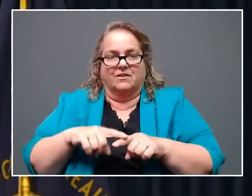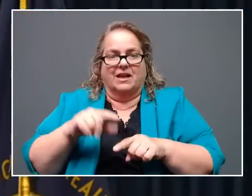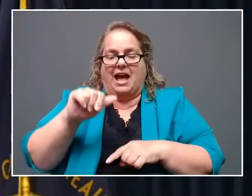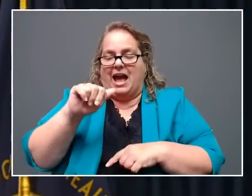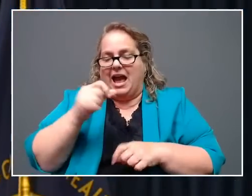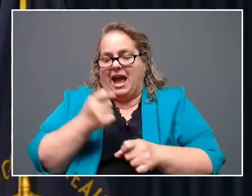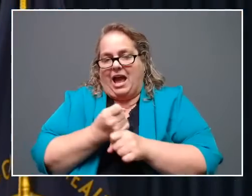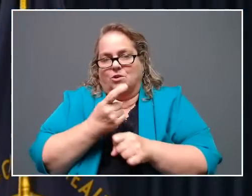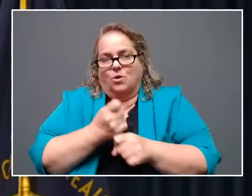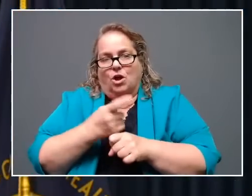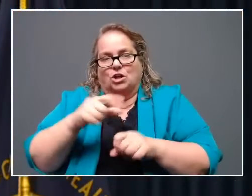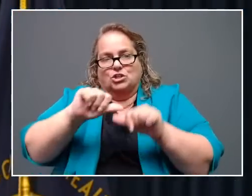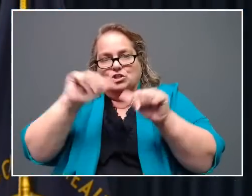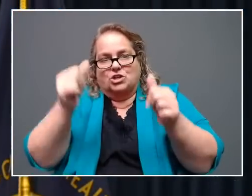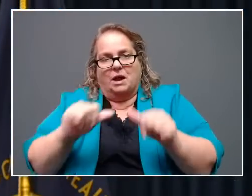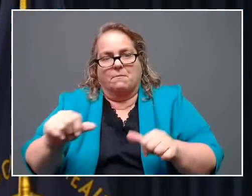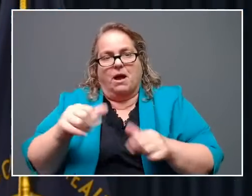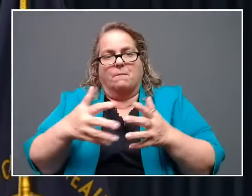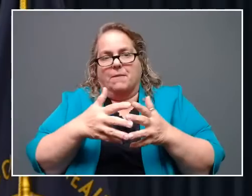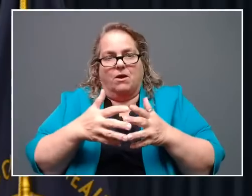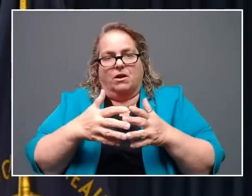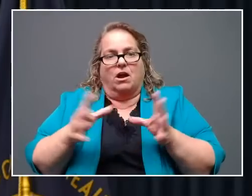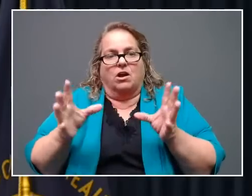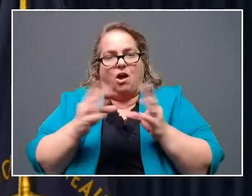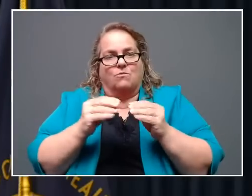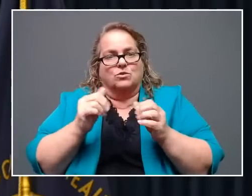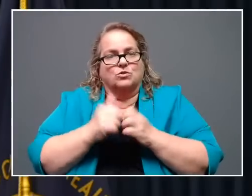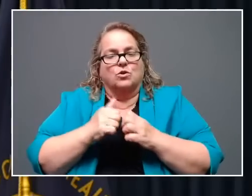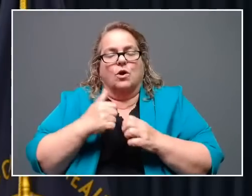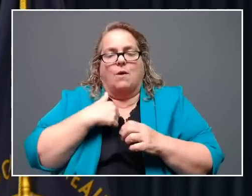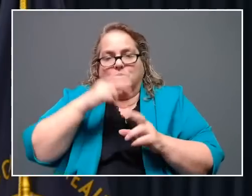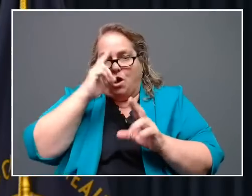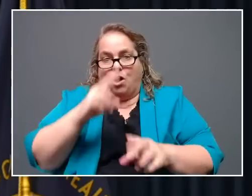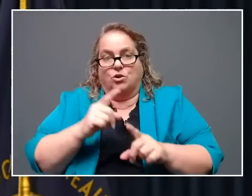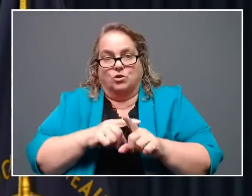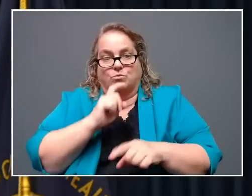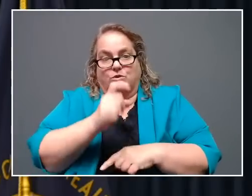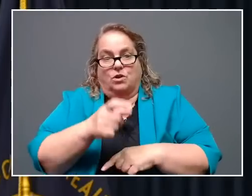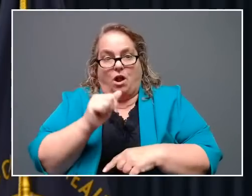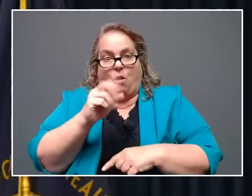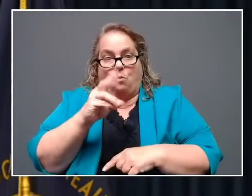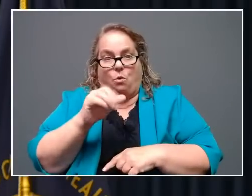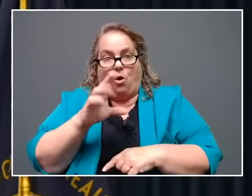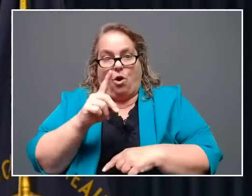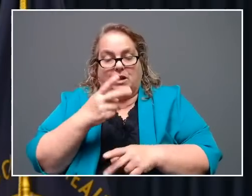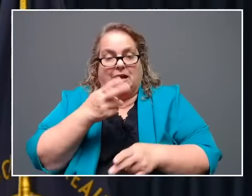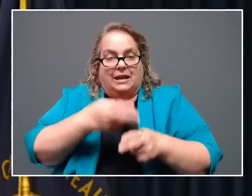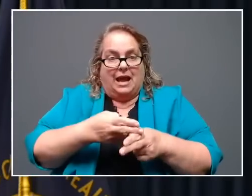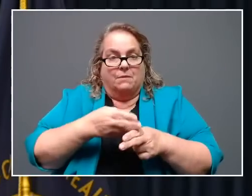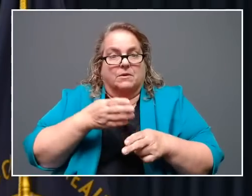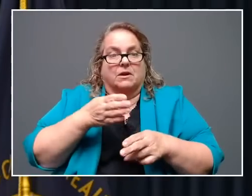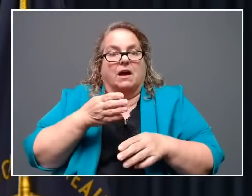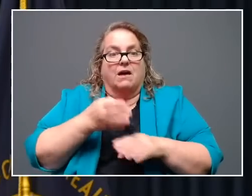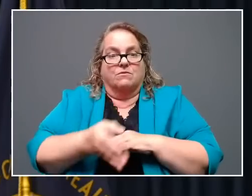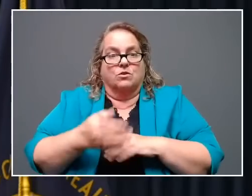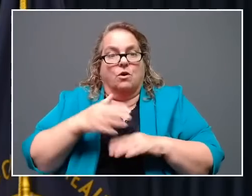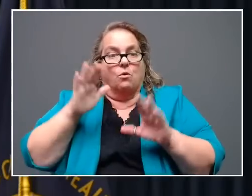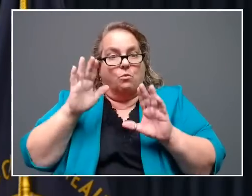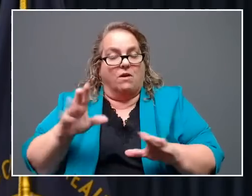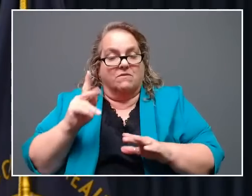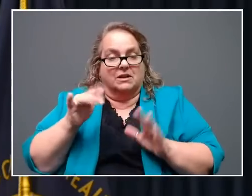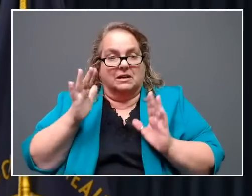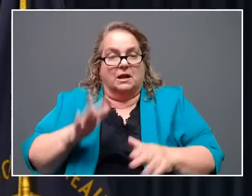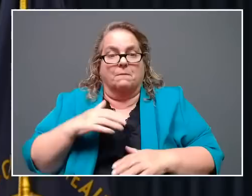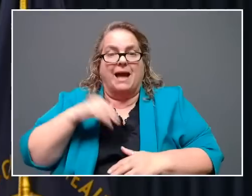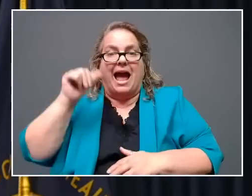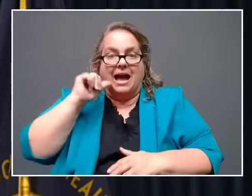I had the honor of presenting an award named after an incredible Kentuckian who passed away about 14 months ago, my aunt, Mary Ann Miller.